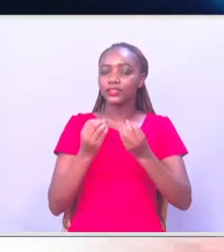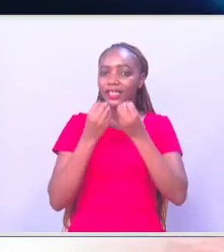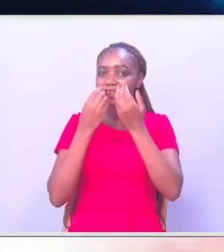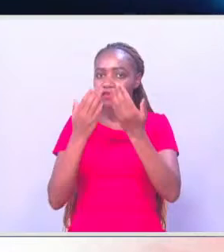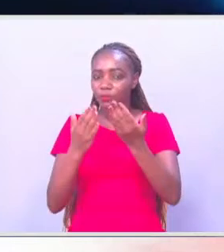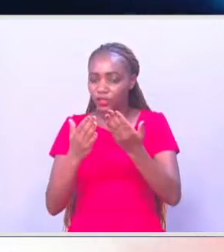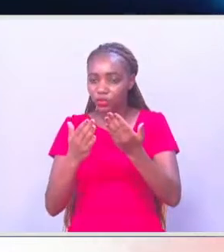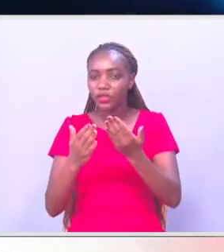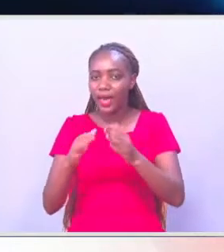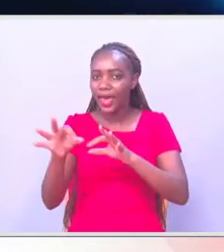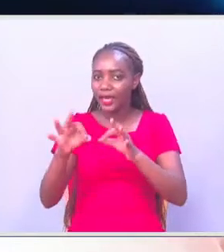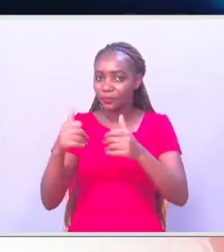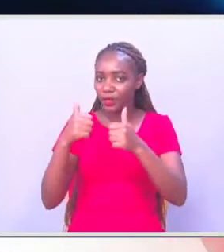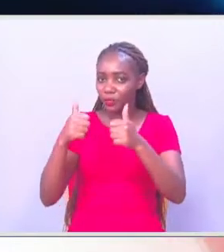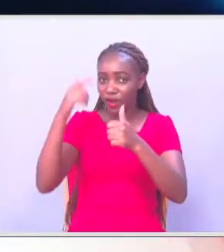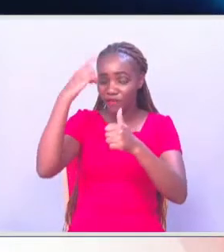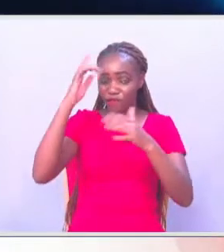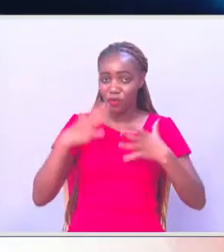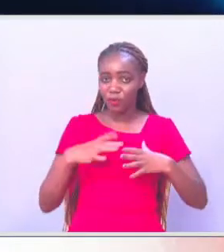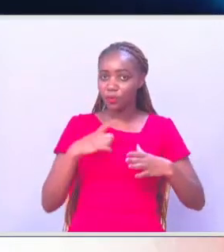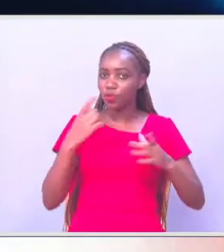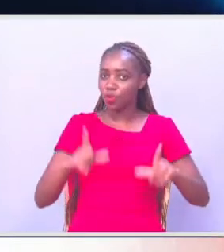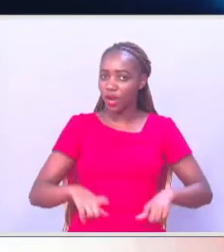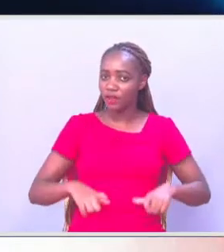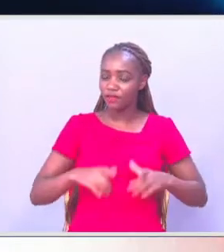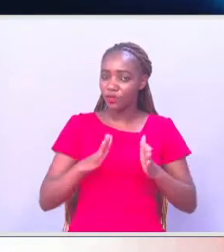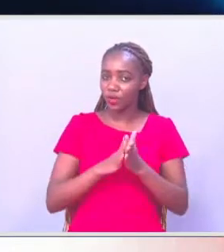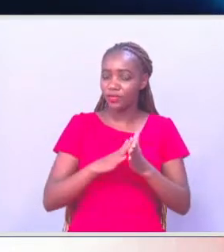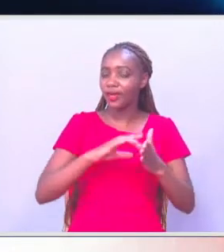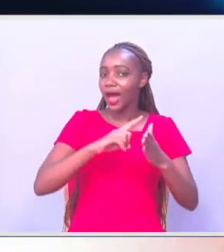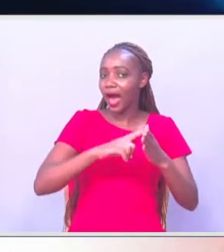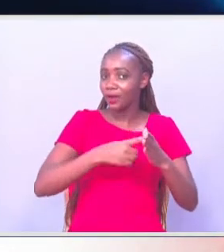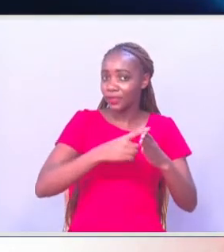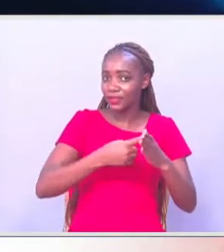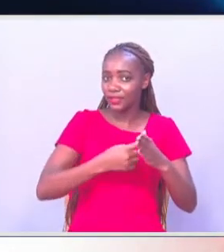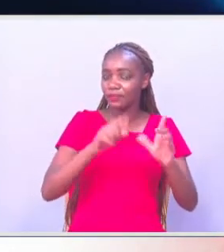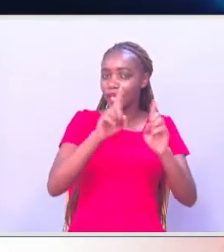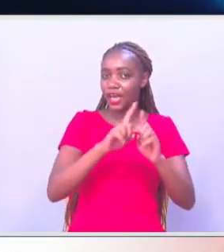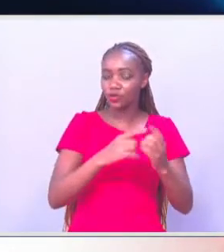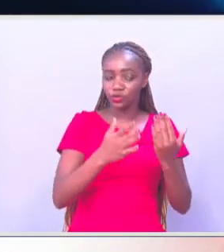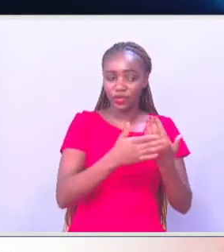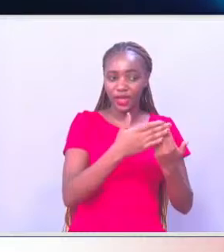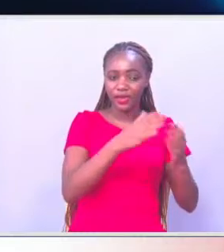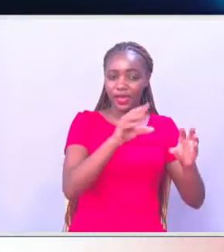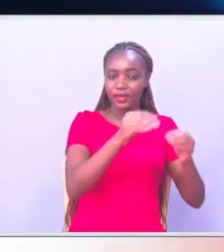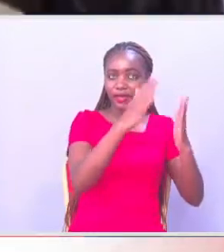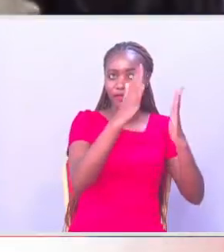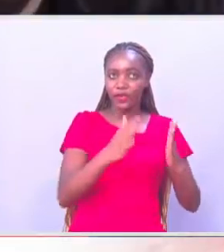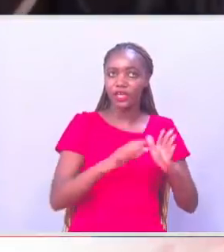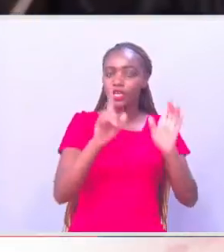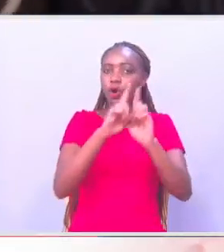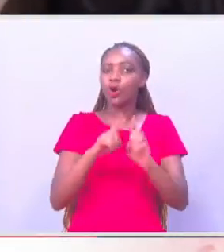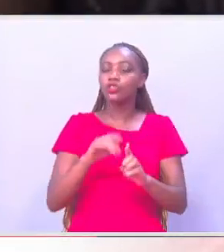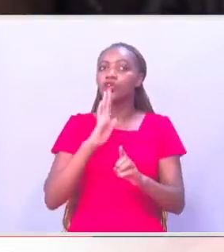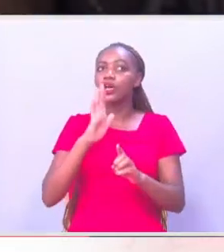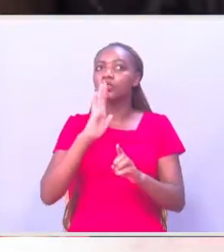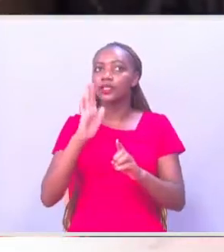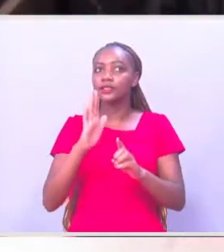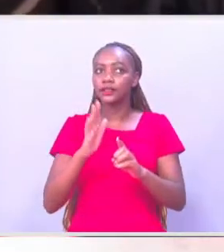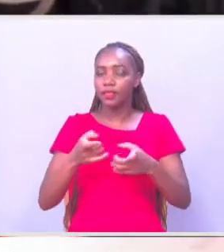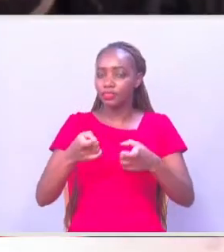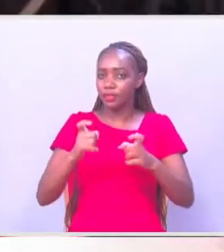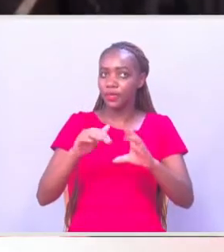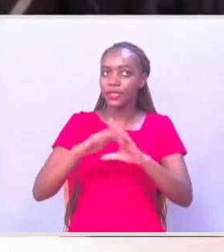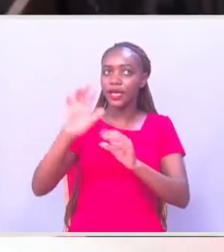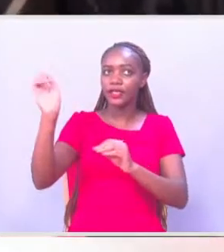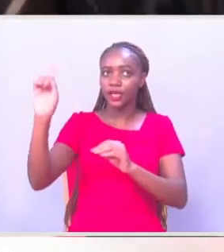disseminated among persons living with albinism and their caregivers. Addressing the press in Nairobi, the society has asked the national